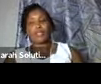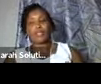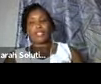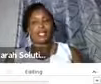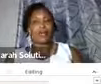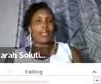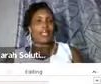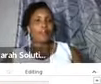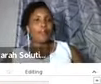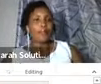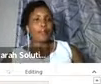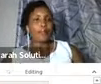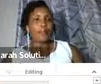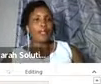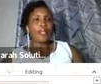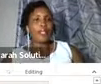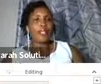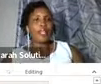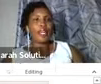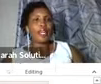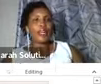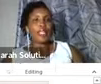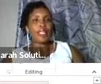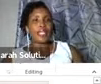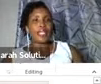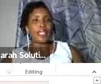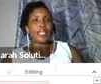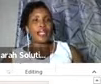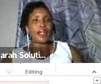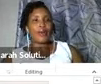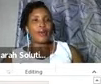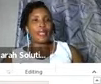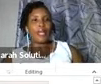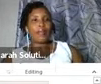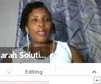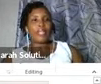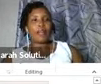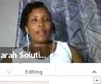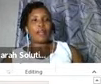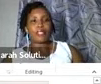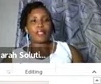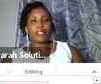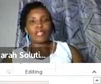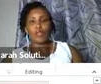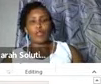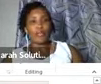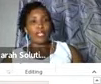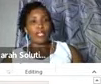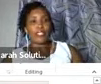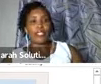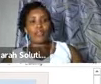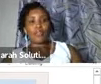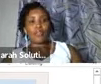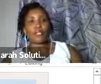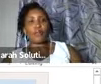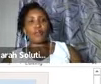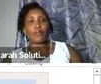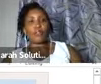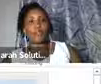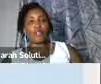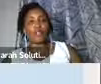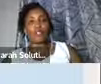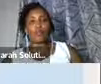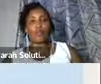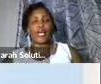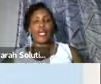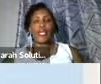property management company. They are located here in Nairobi, but they have pieces of land all over the country. So if you're looking for a piece